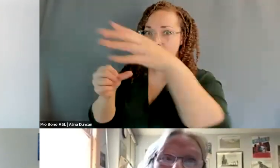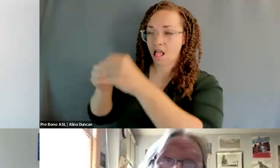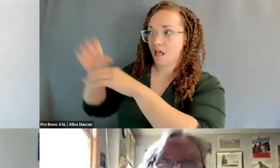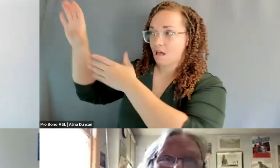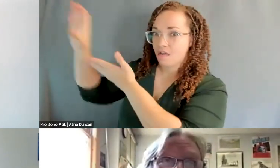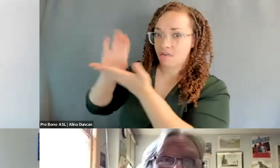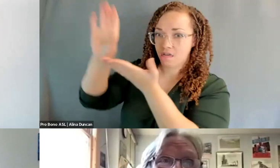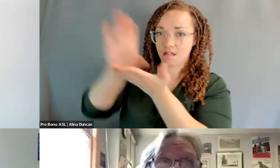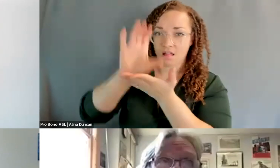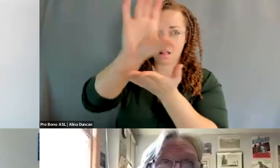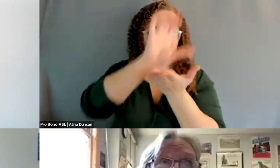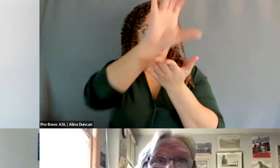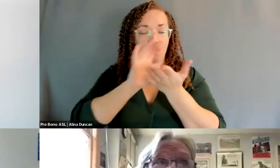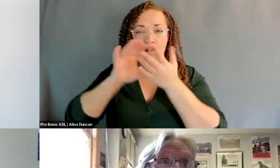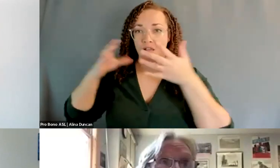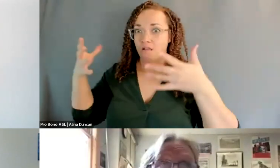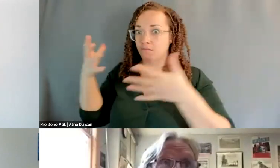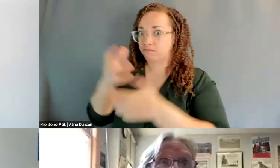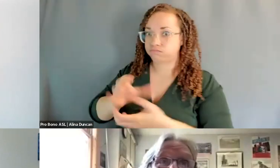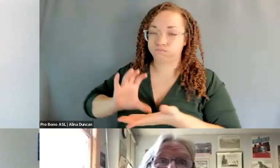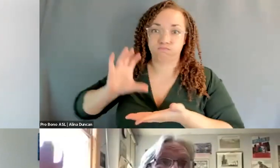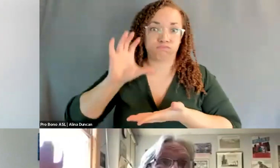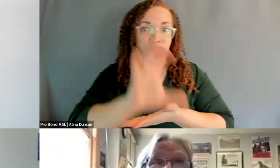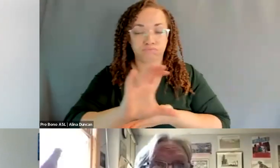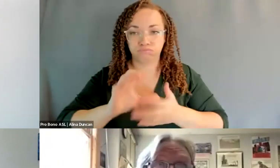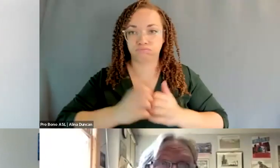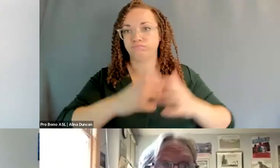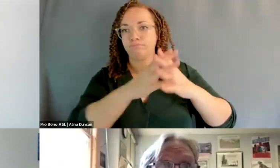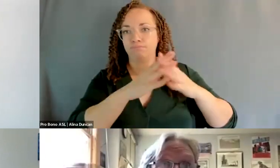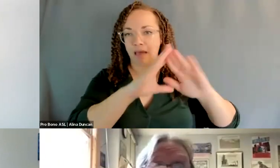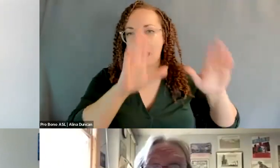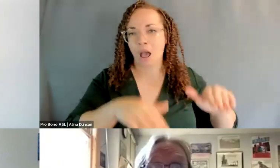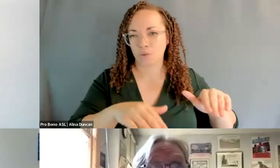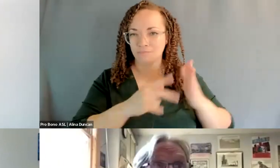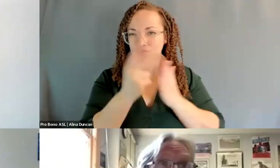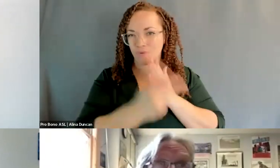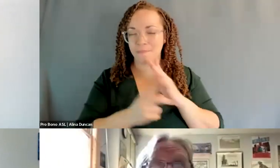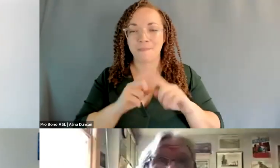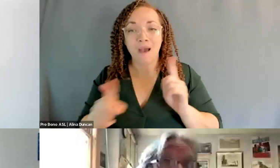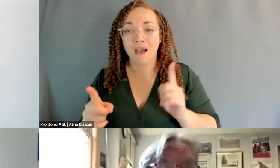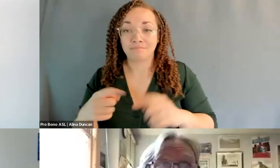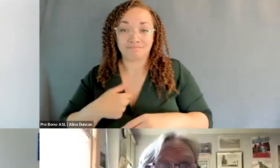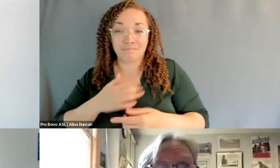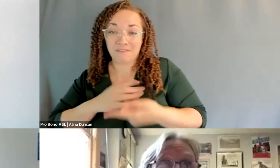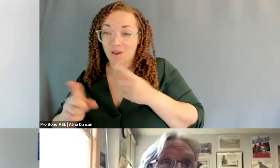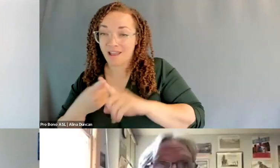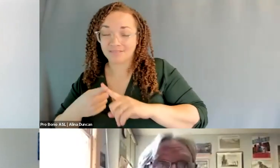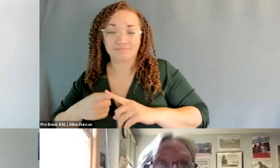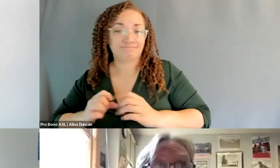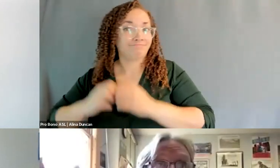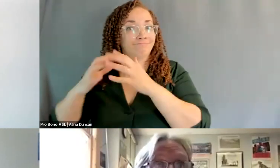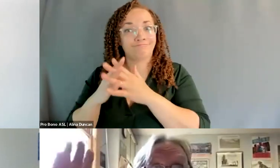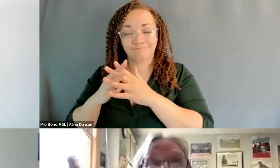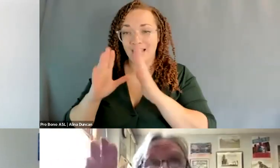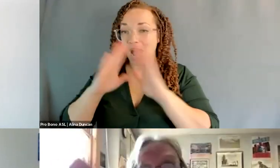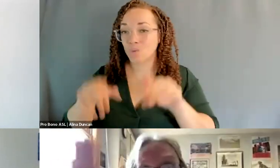can decomplicate it. Me and a bunch of friends, we started a housing corporation. It now has over 1,000 units